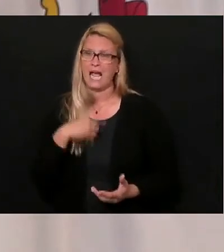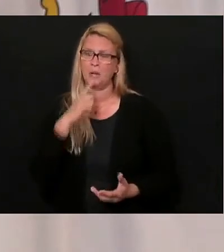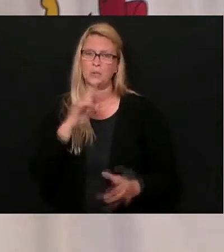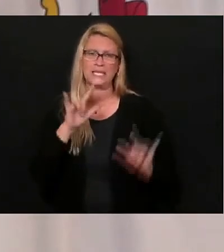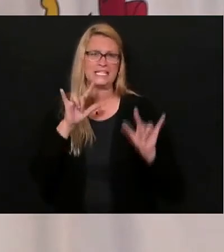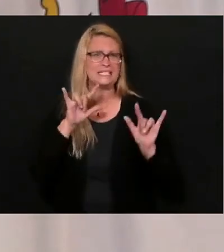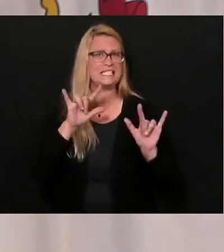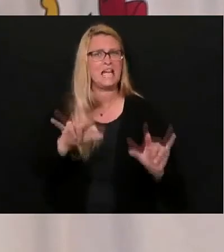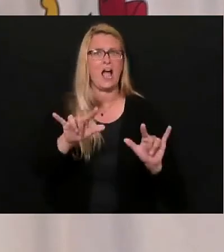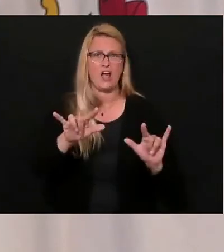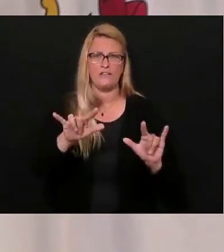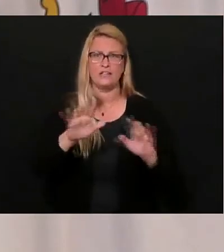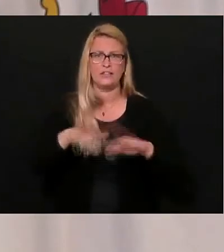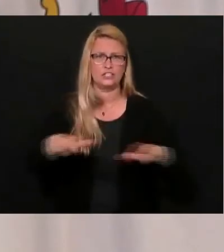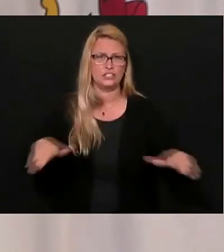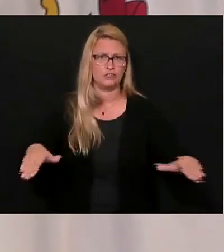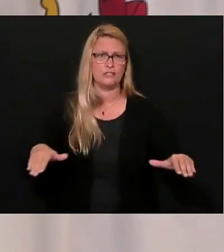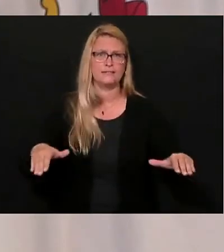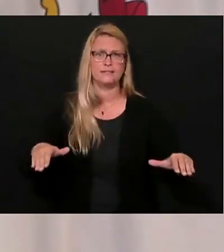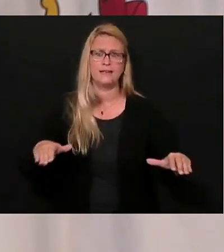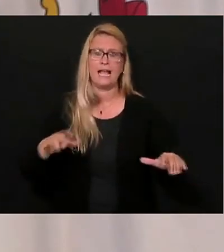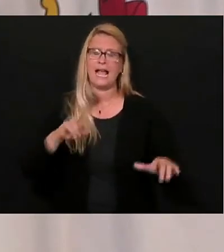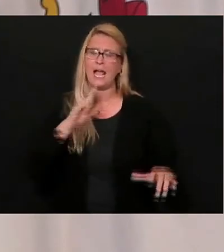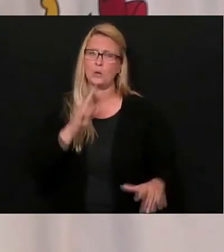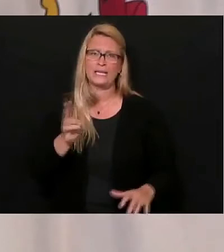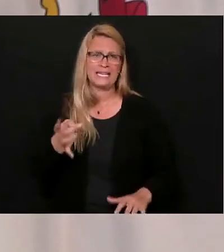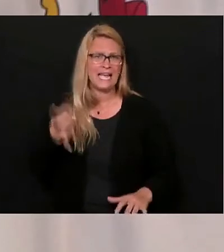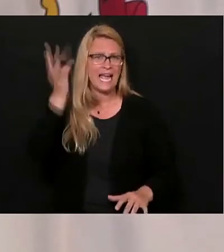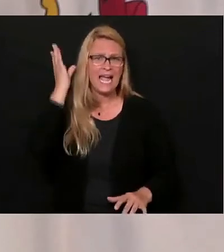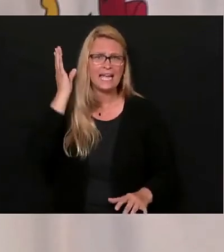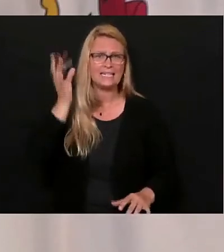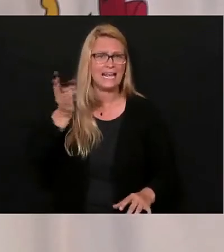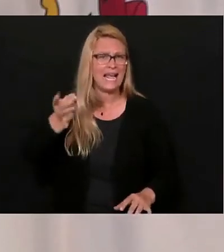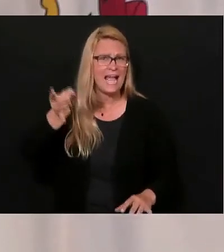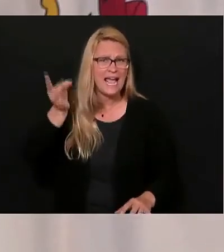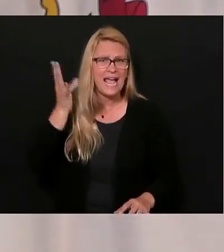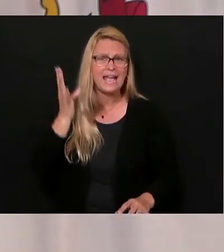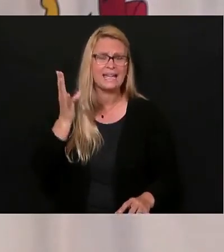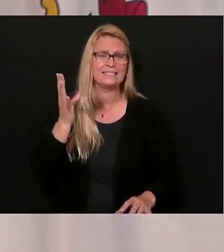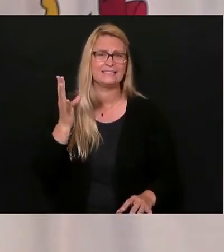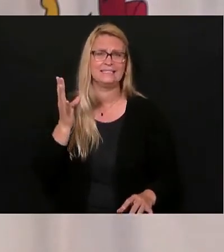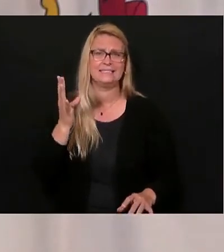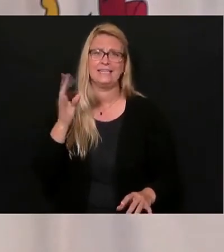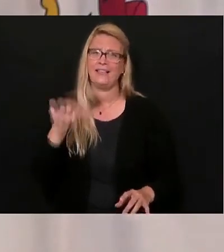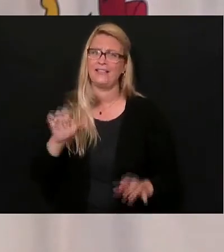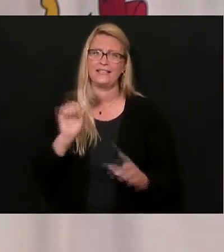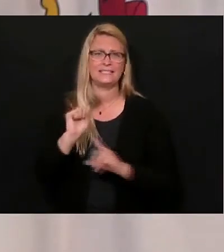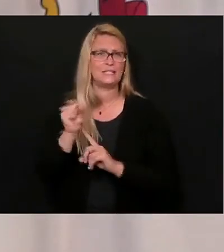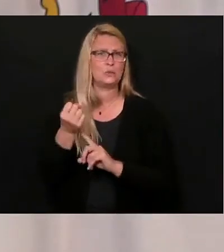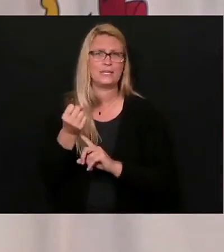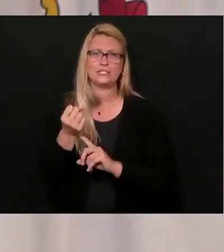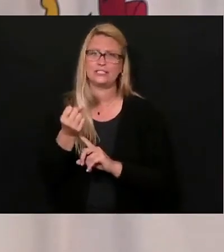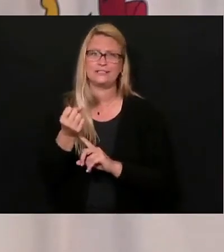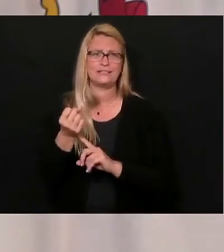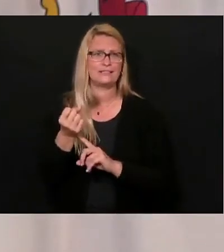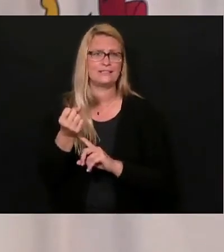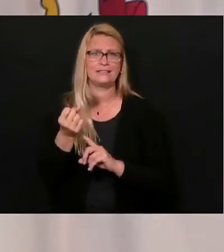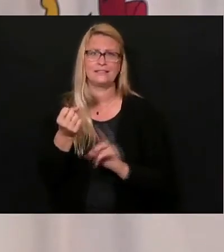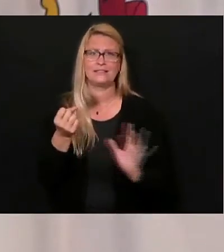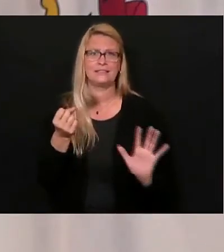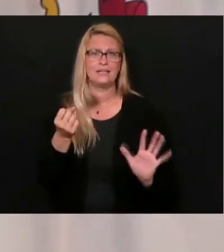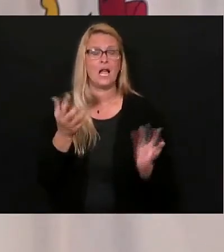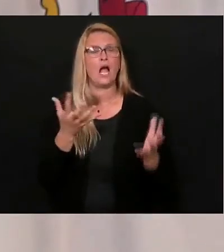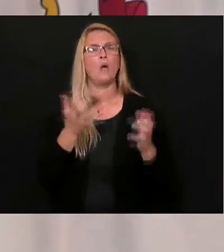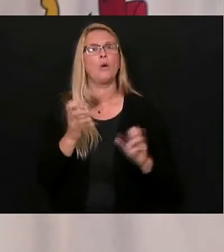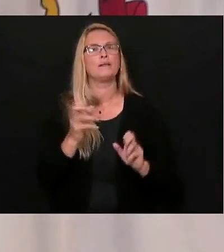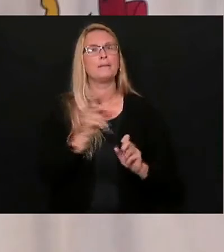to death. I hate it, and I hate it. But really and truly, first and foremost, I want our kids to be able to go